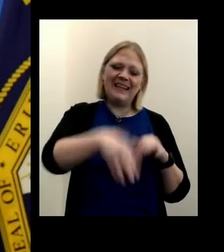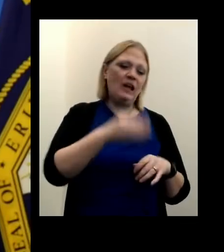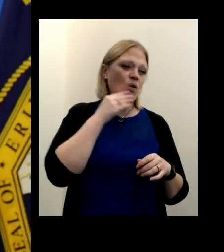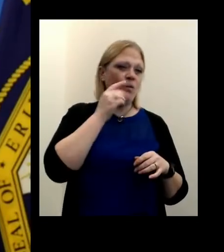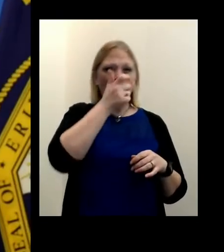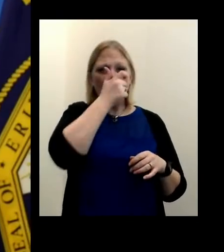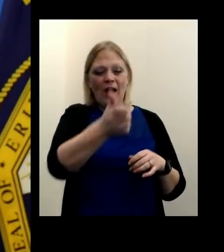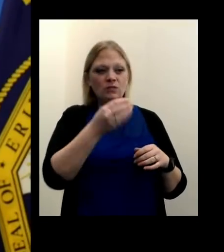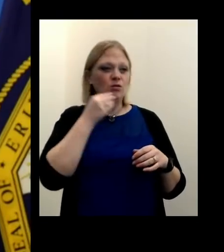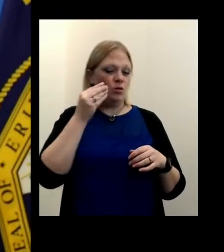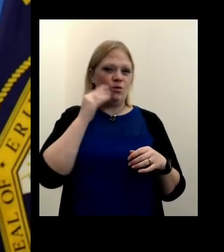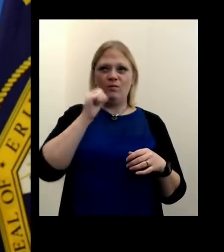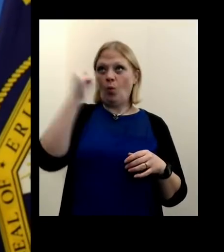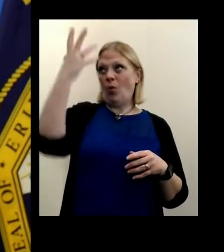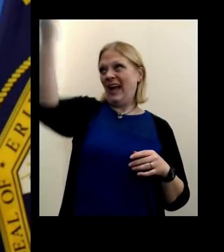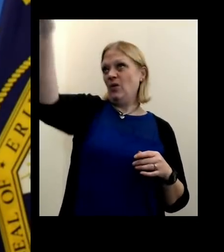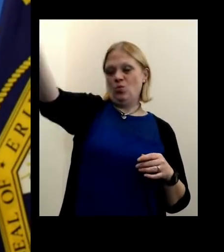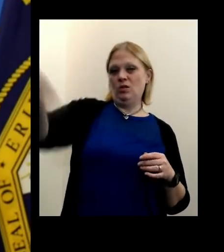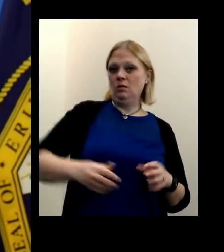Don't go out anywhere.